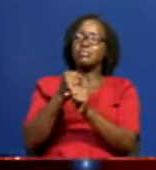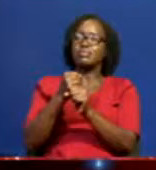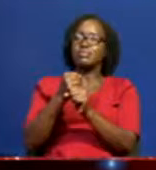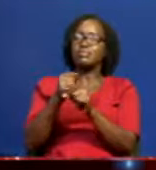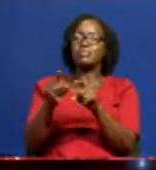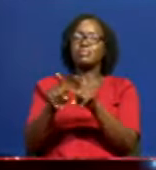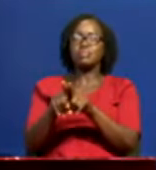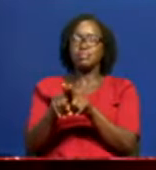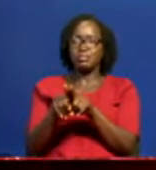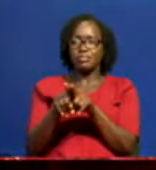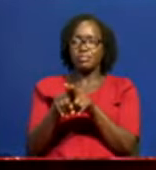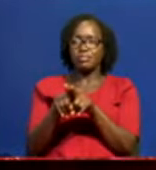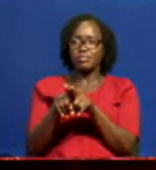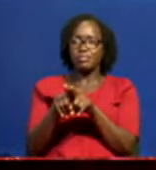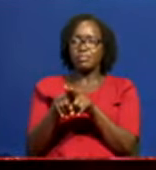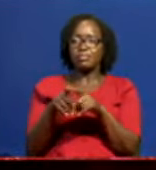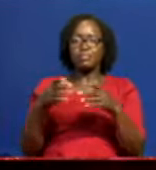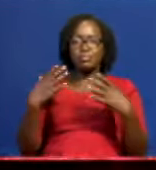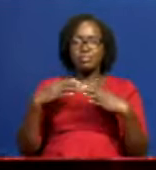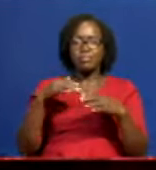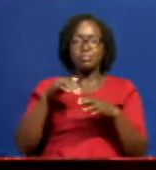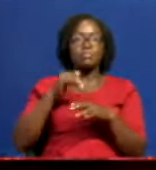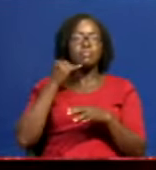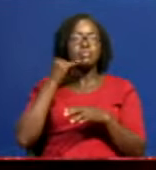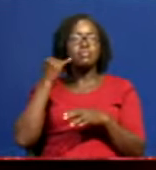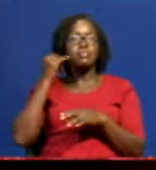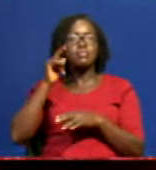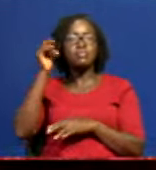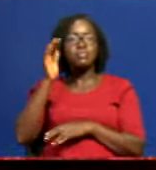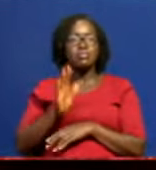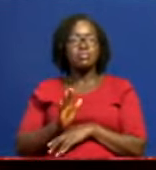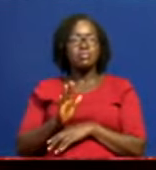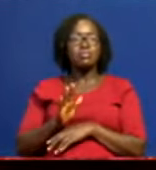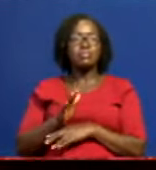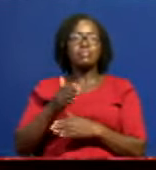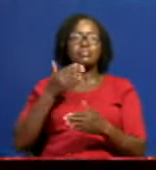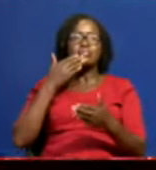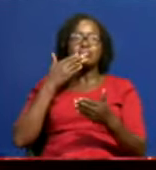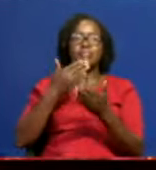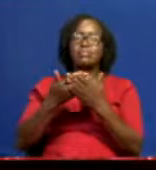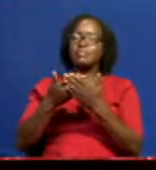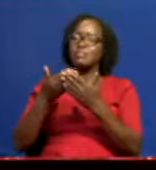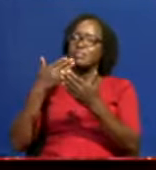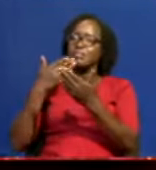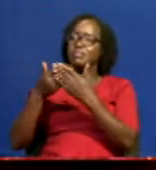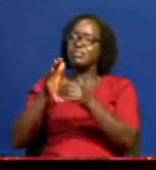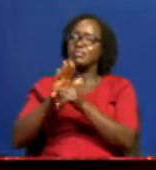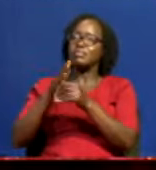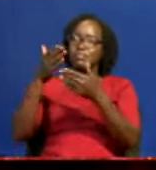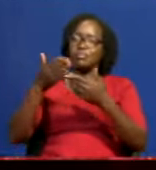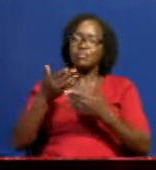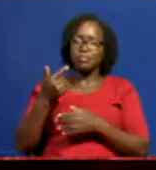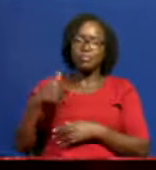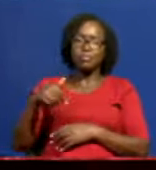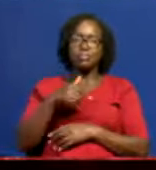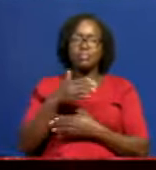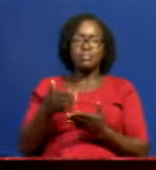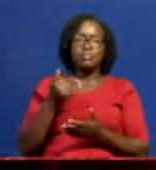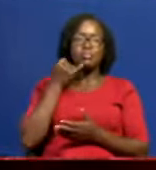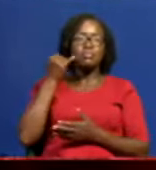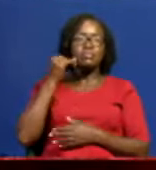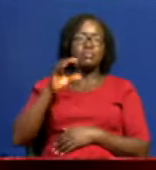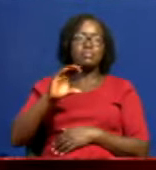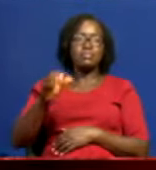kama watu wa Nakuru na watu wa Kenya. Asanteni sana kwa kutukaribisha hapa Nakuru